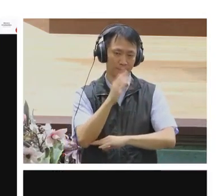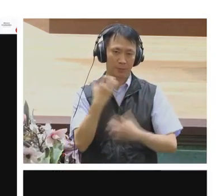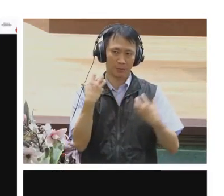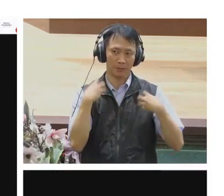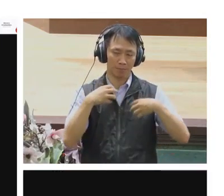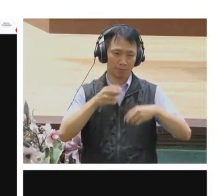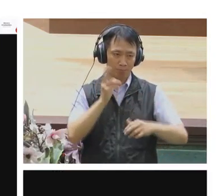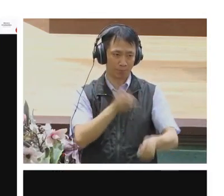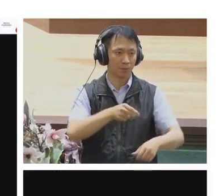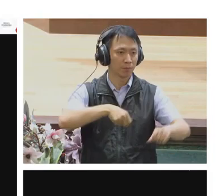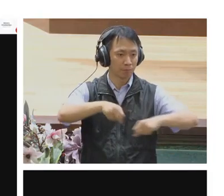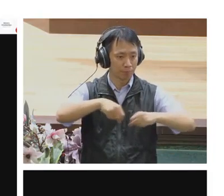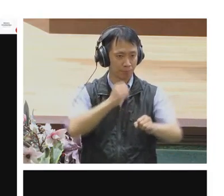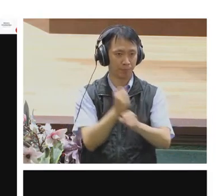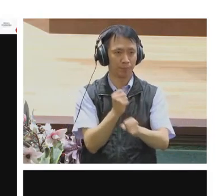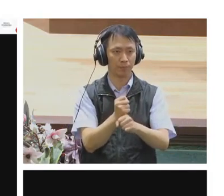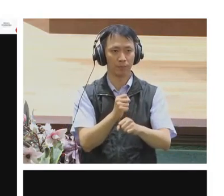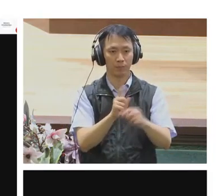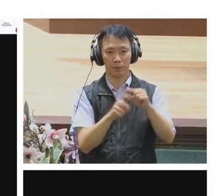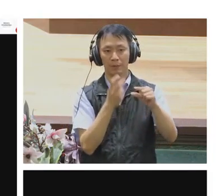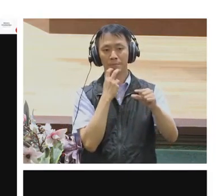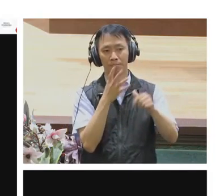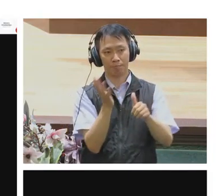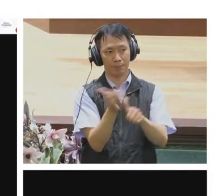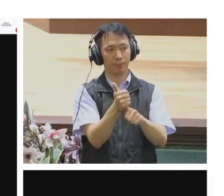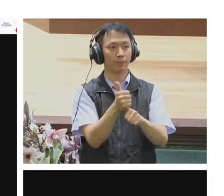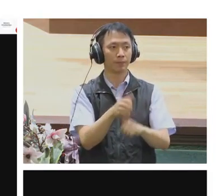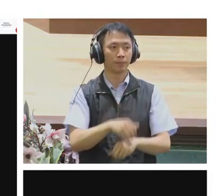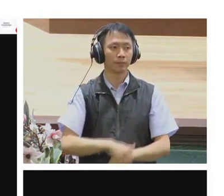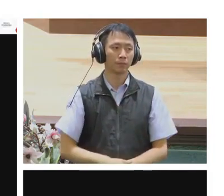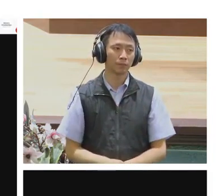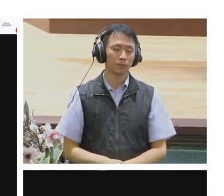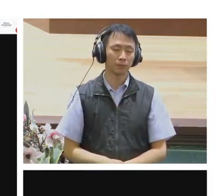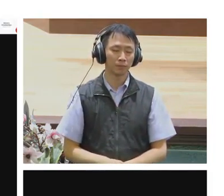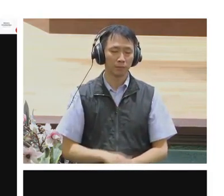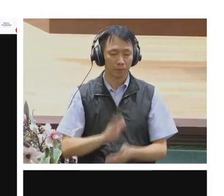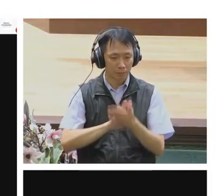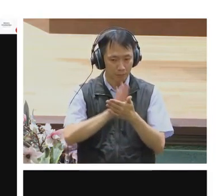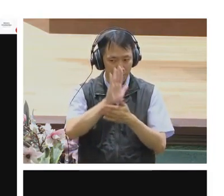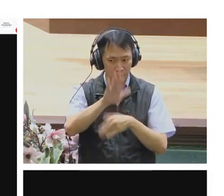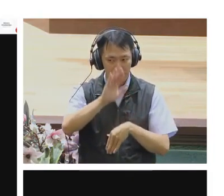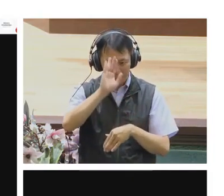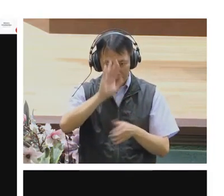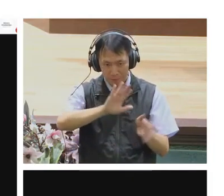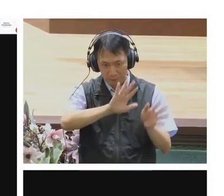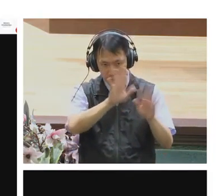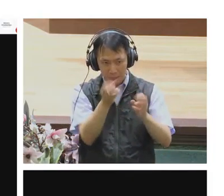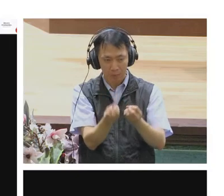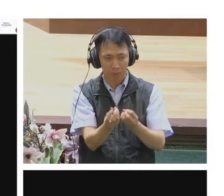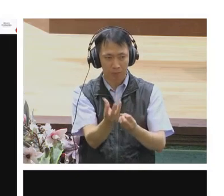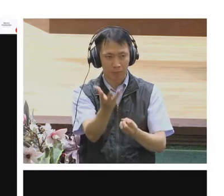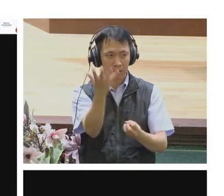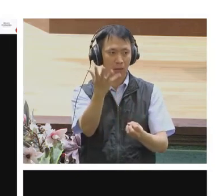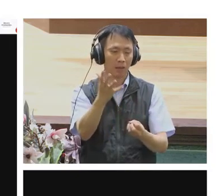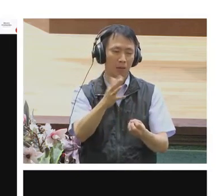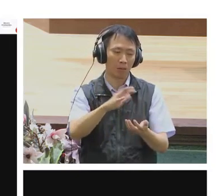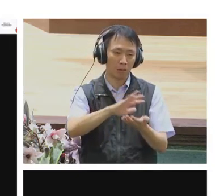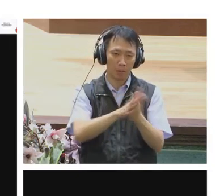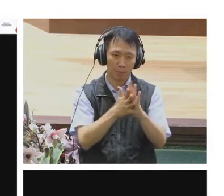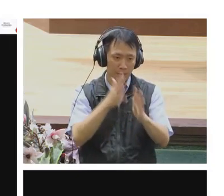centralized. And it didn't begin to get complex until the easing started. And then countries like New Zealand